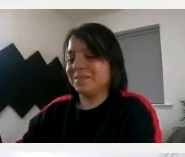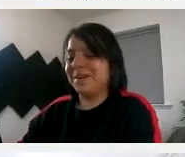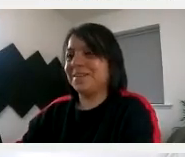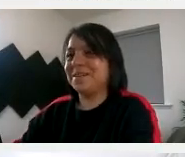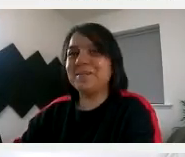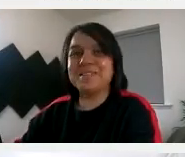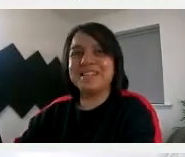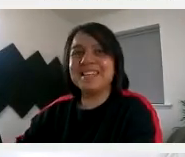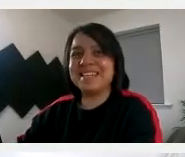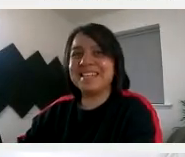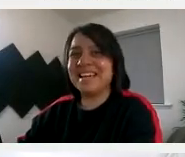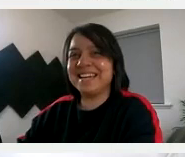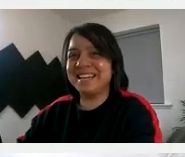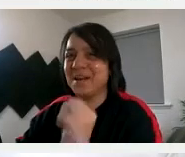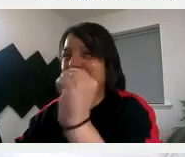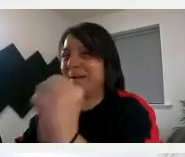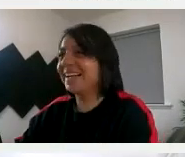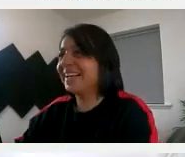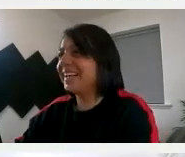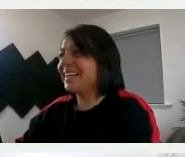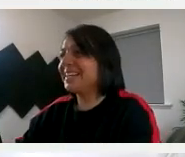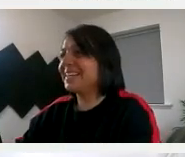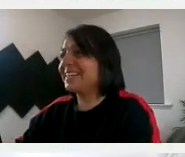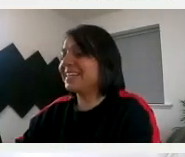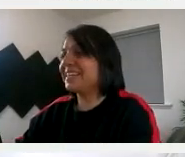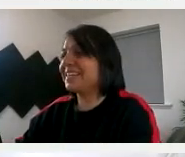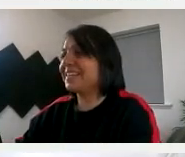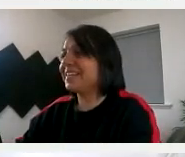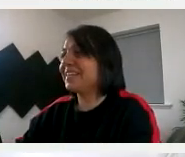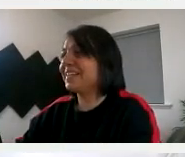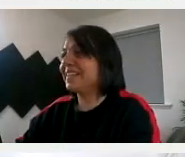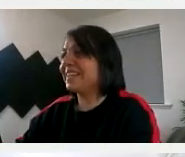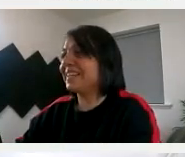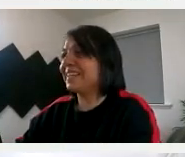Yeah. Well done. Someone was listening yesterday. Was that Grace?